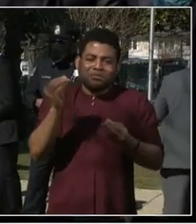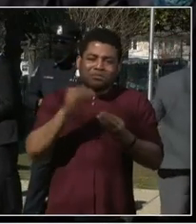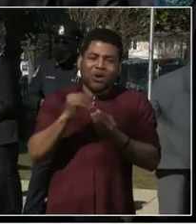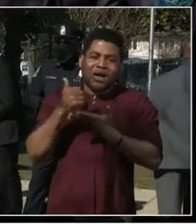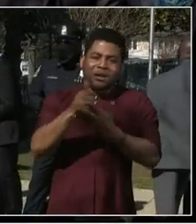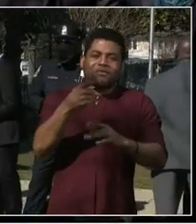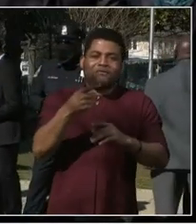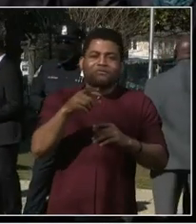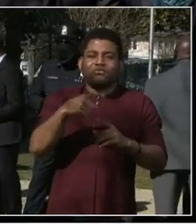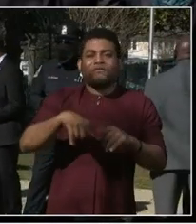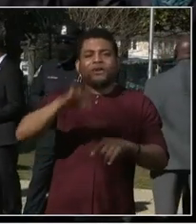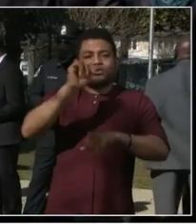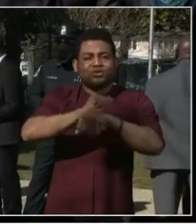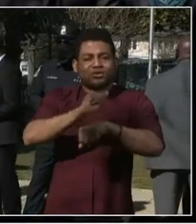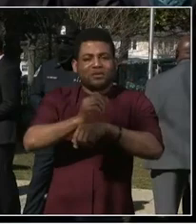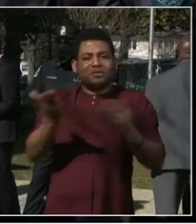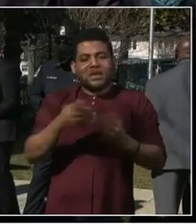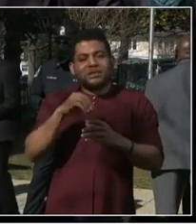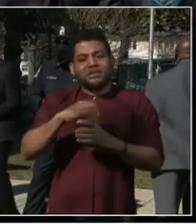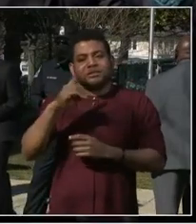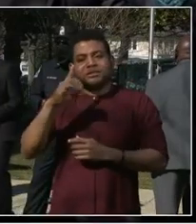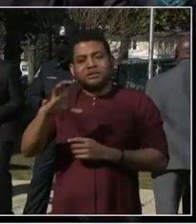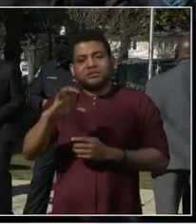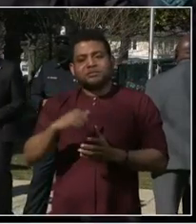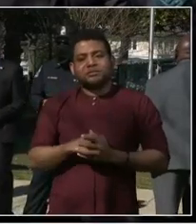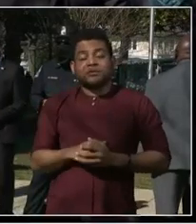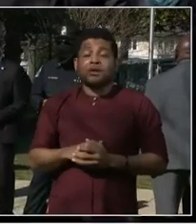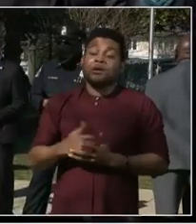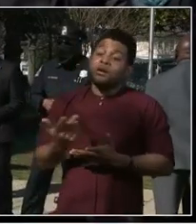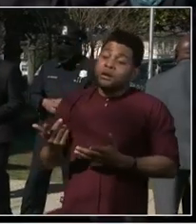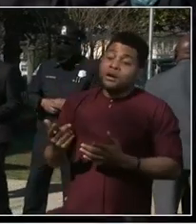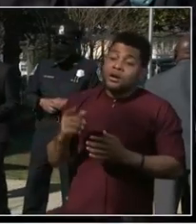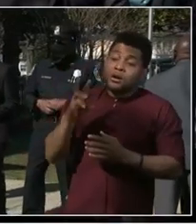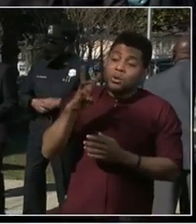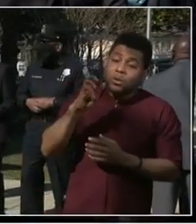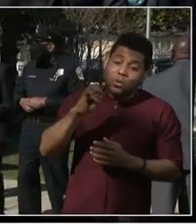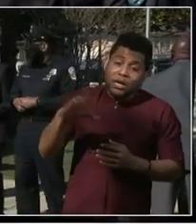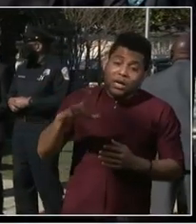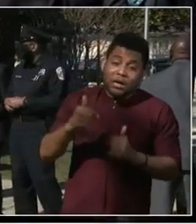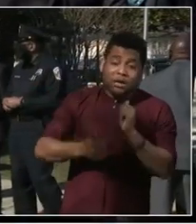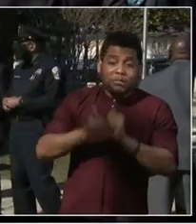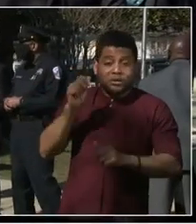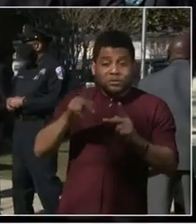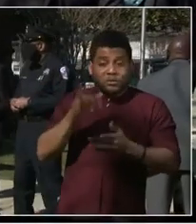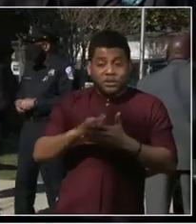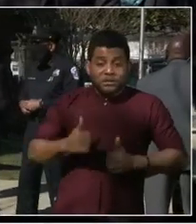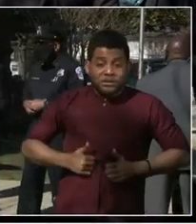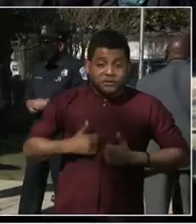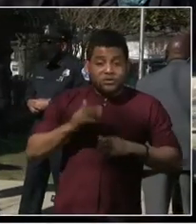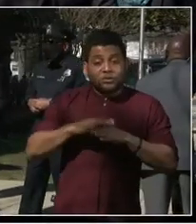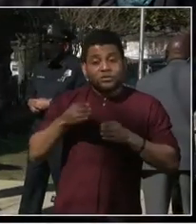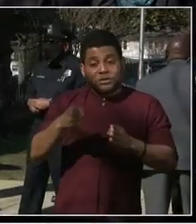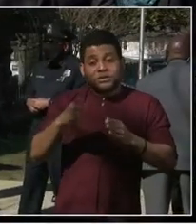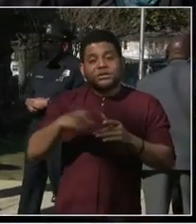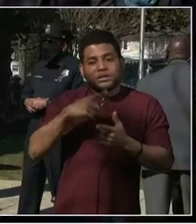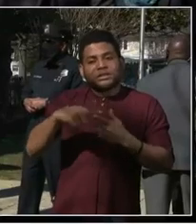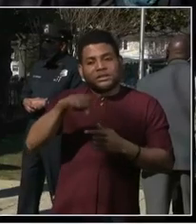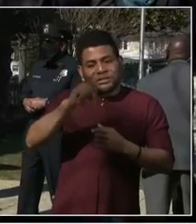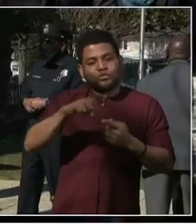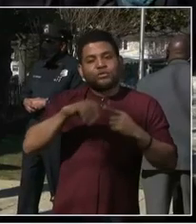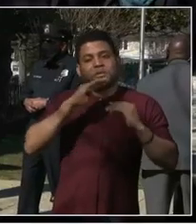jobs within the city. What would you say to them, please? Well, most people, if they're living on the street in a tent, they need some